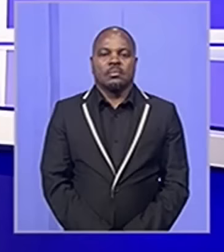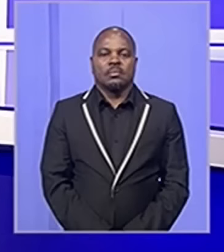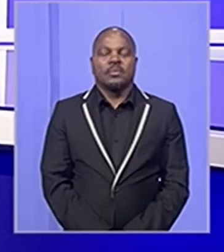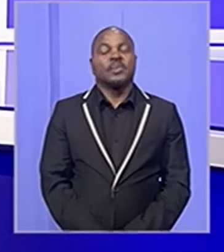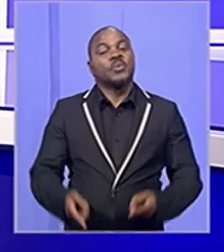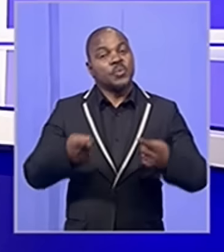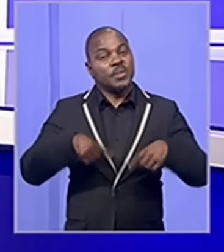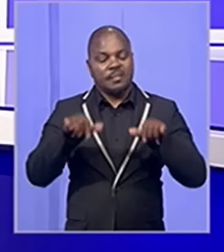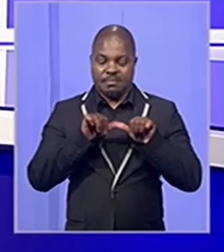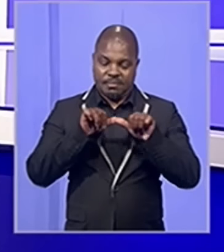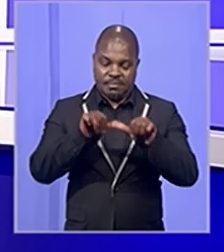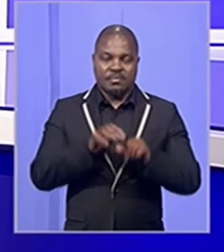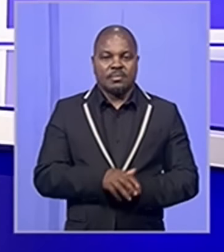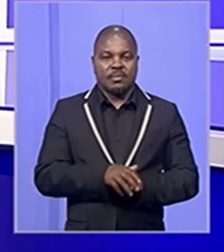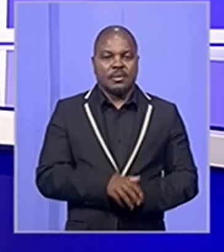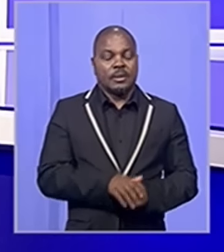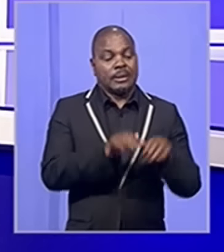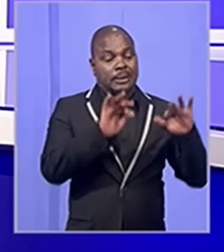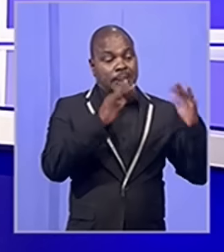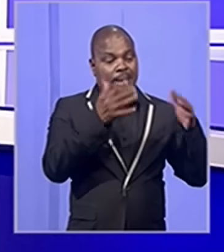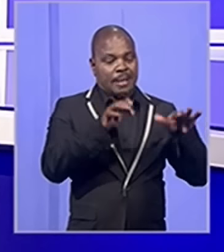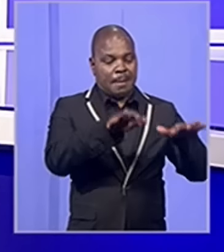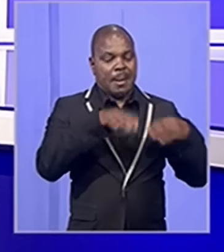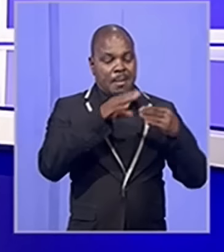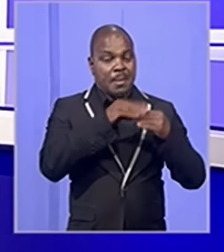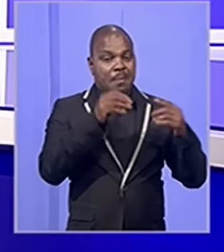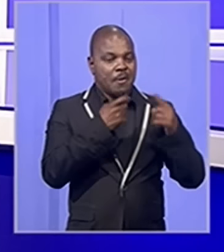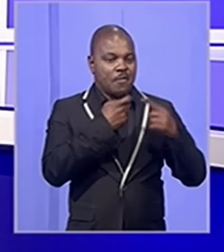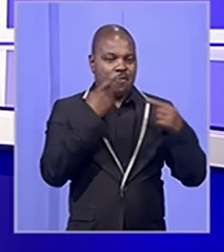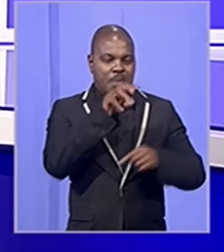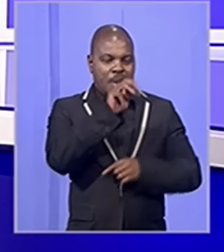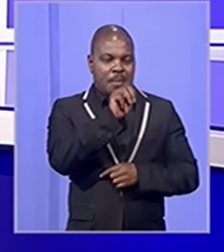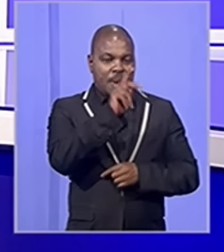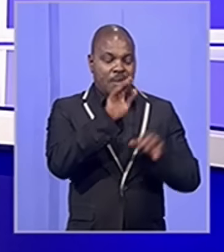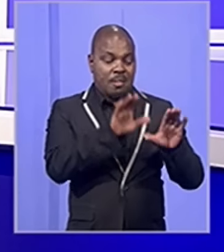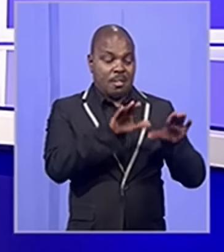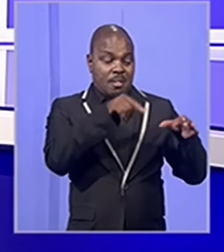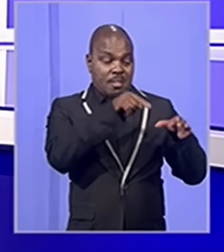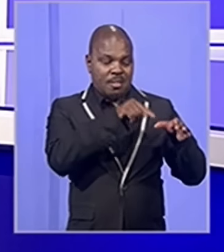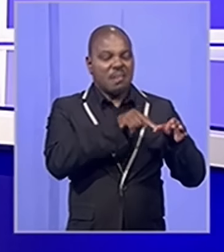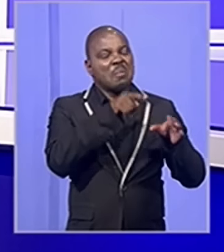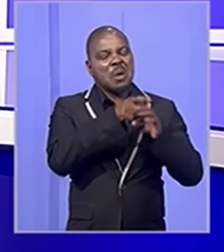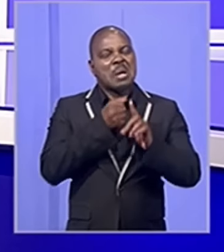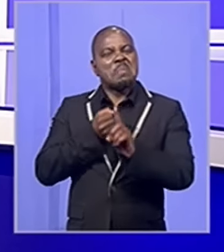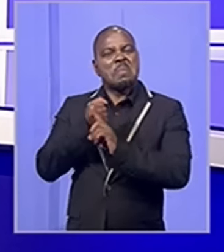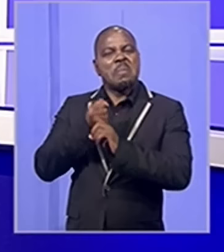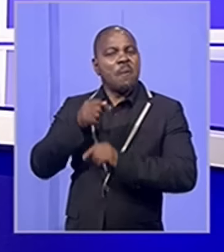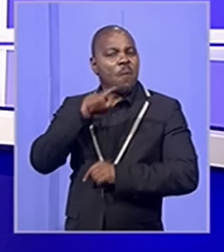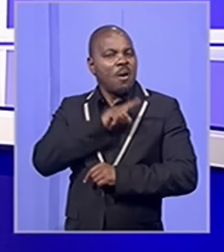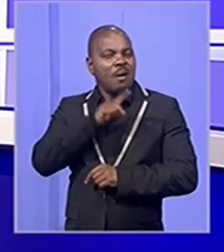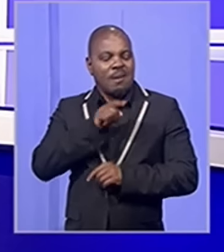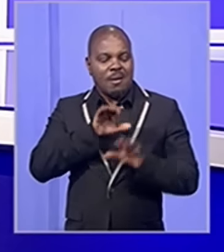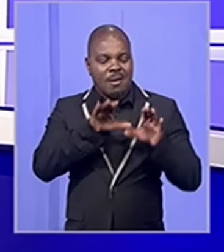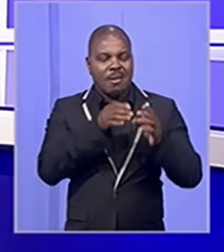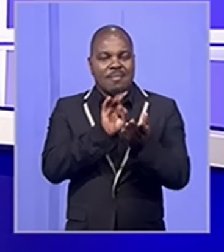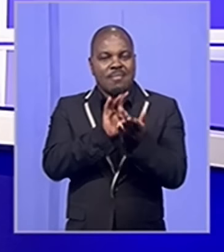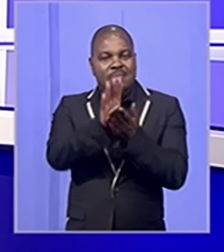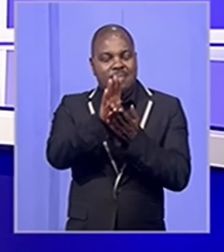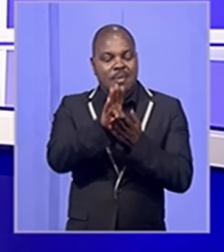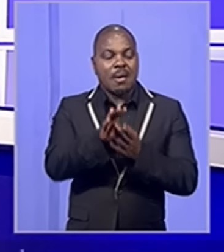Fa re tswela pele bapalamente ba le 10 ba mokgatlho wa Umkhonto wesizwe bao ba gwetlhang go beledisediwa ga bona ba